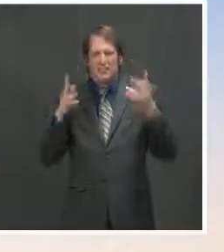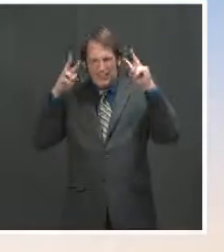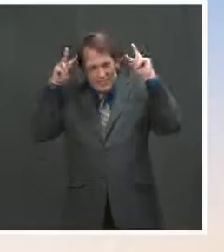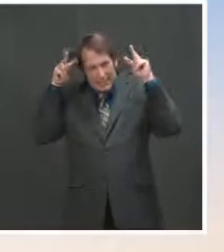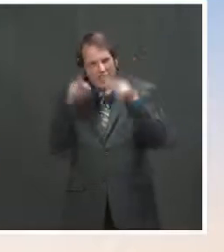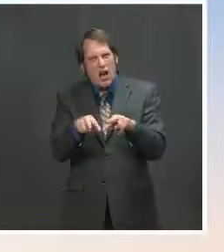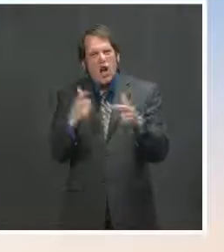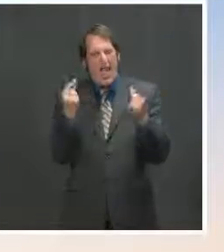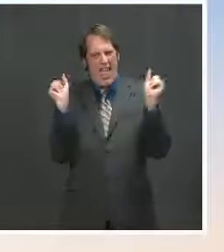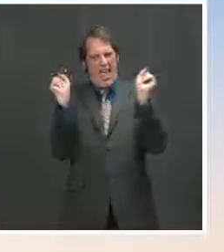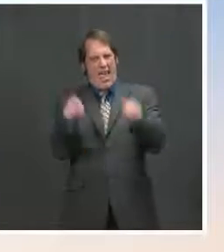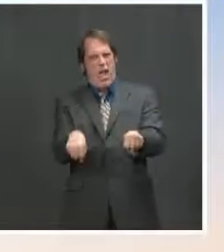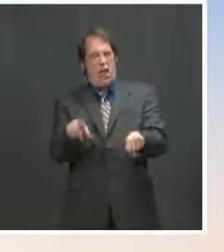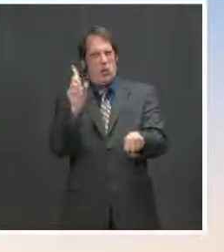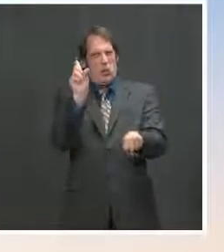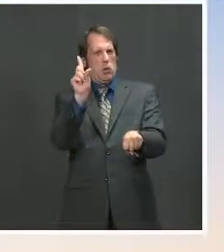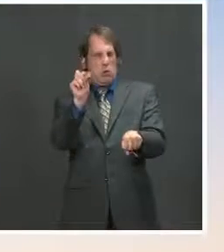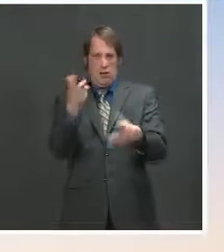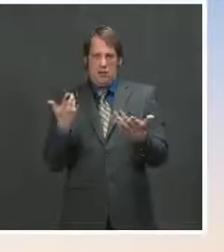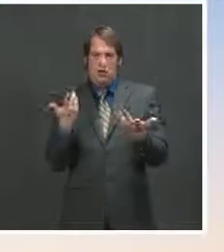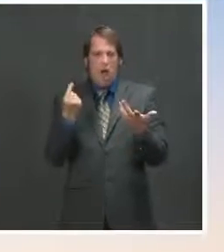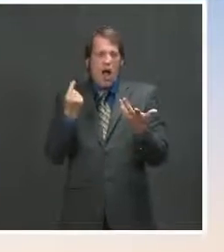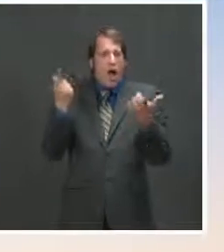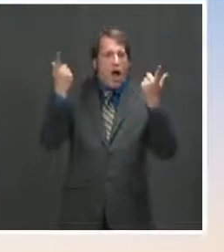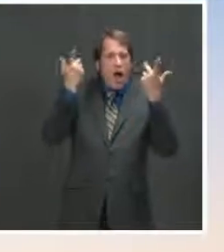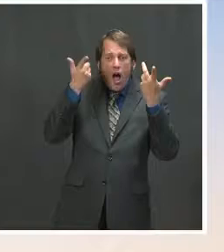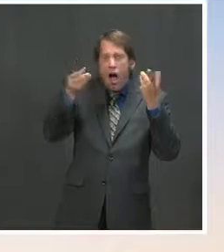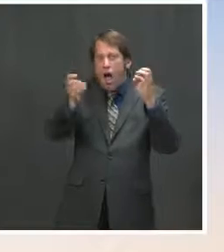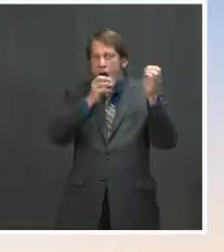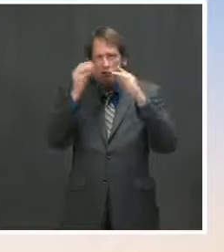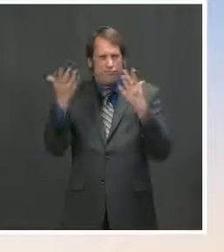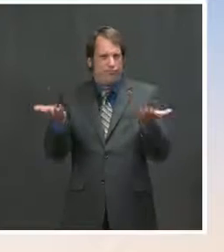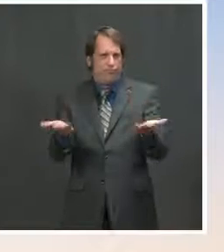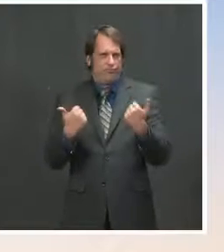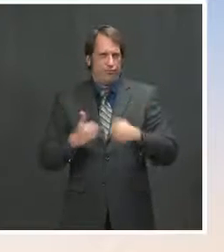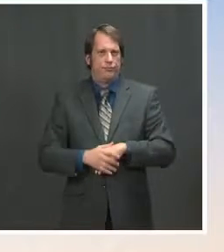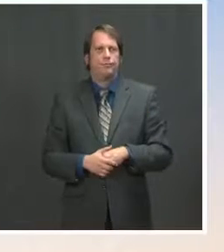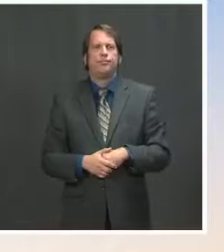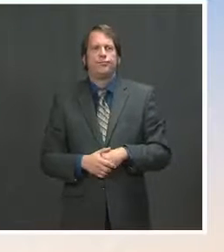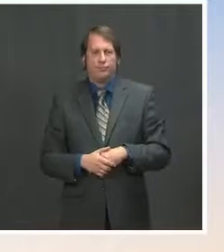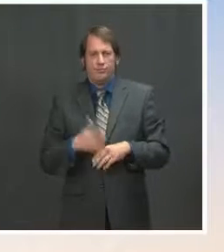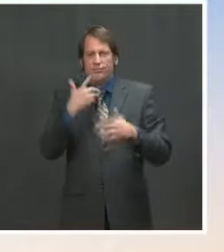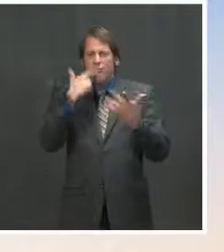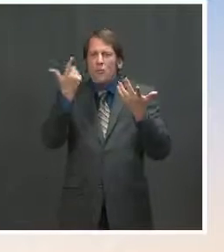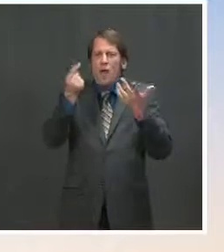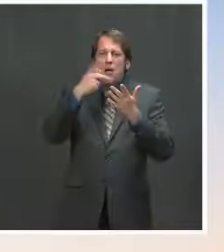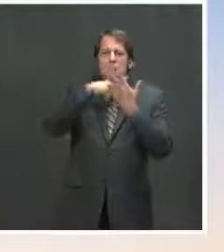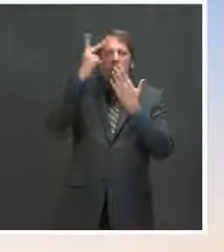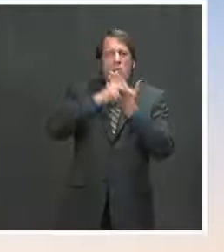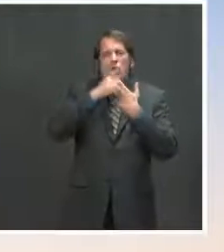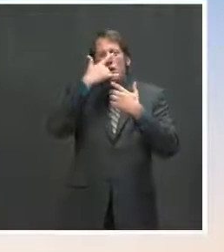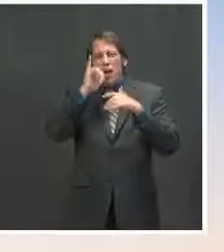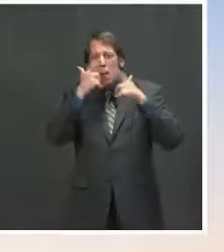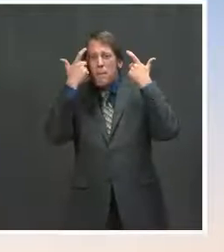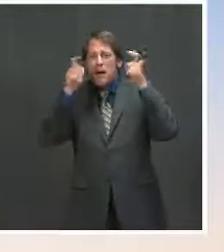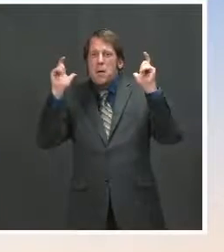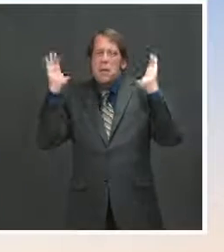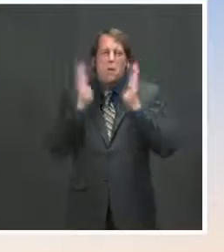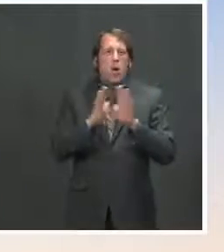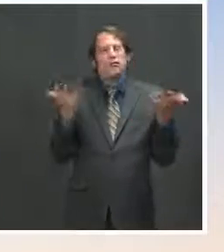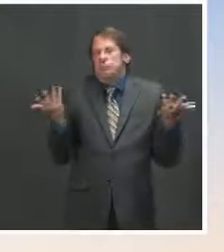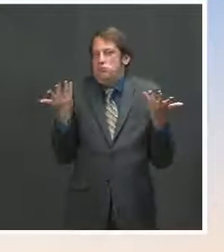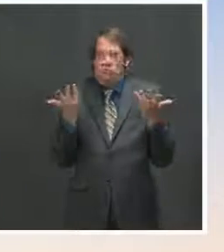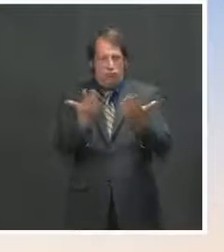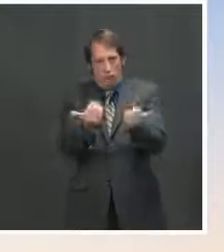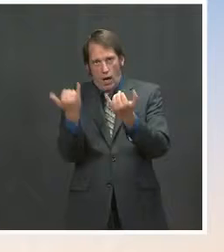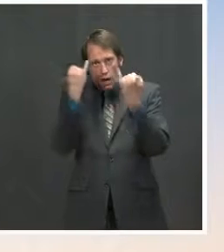welcome that. But in terms of what the package or size looks like, we're just not quite there yet. On the climate summit, I know you don't want to